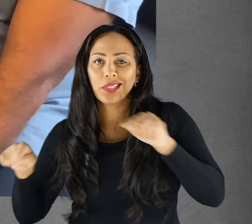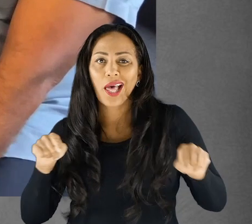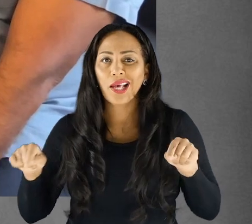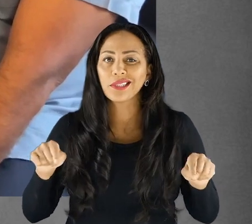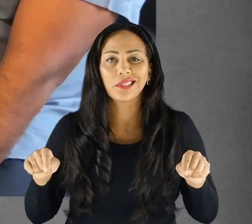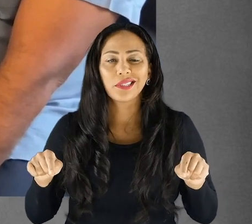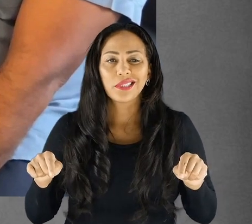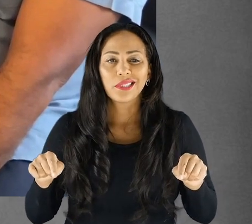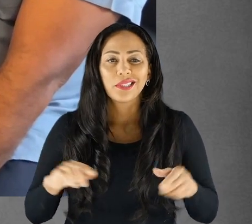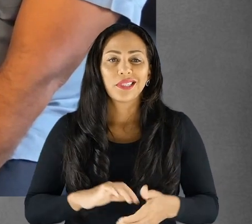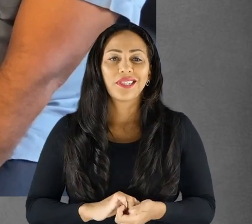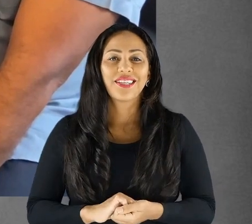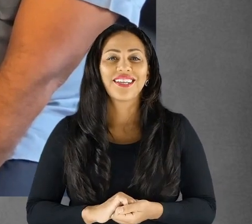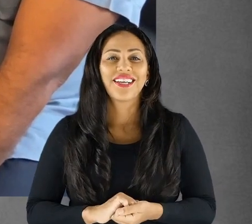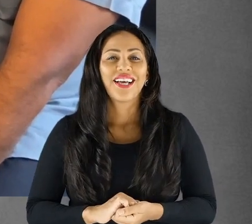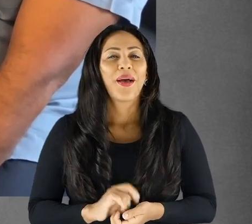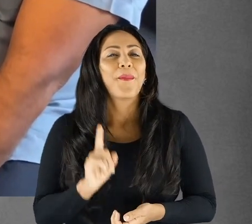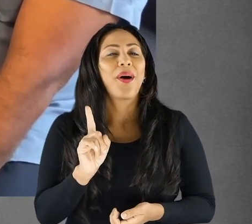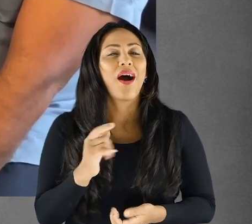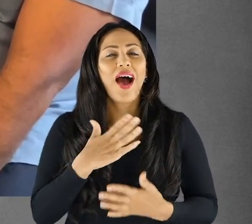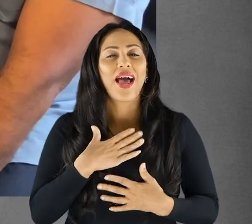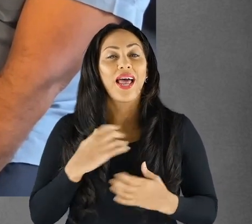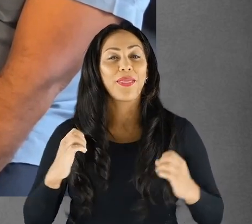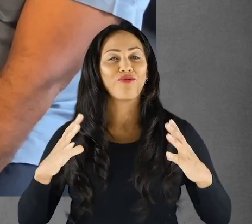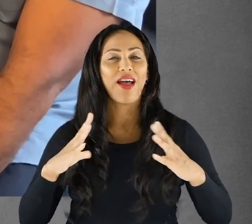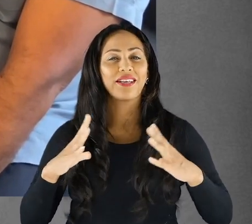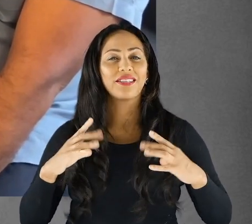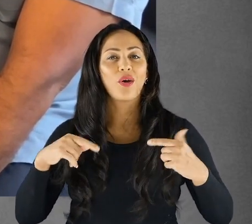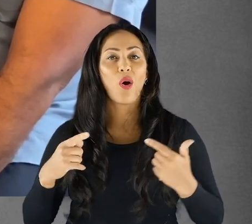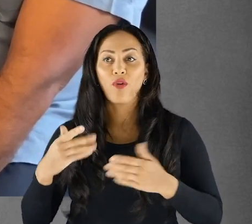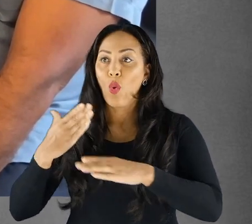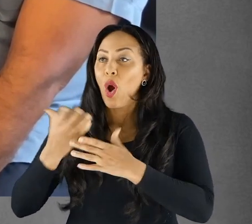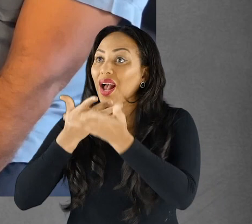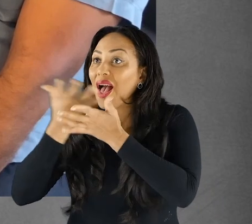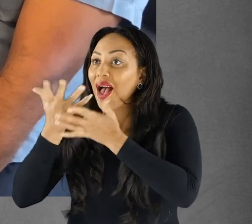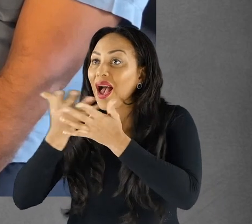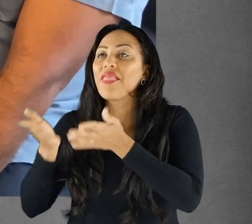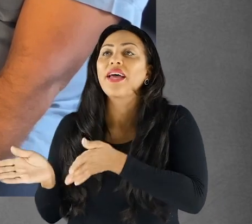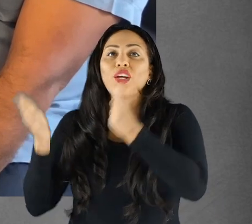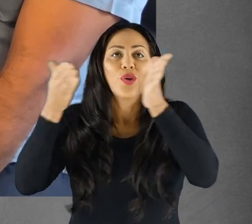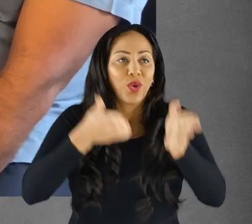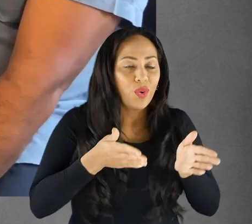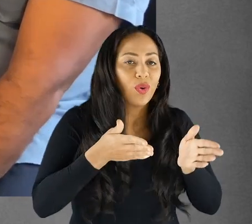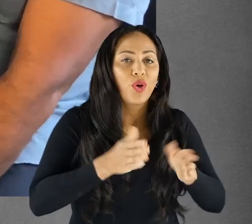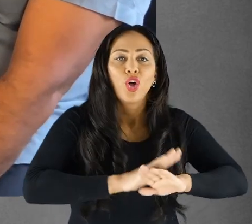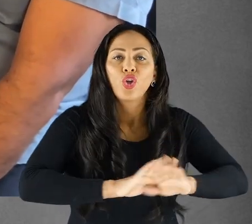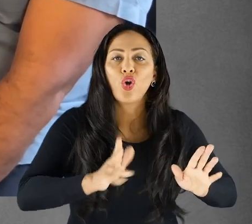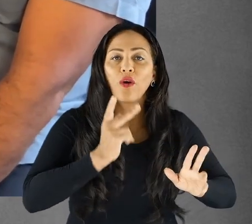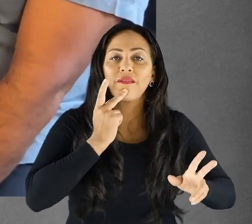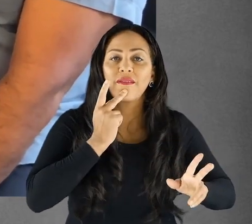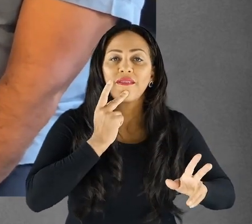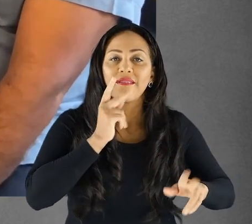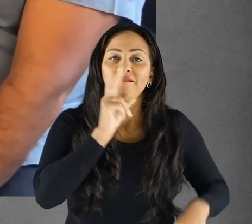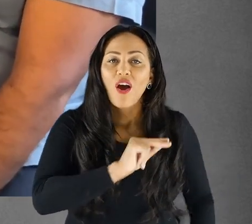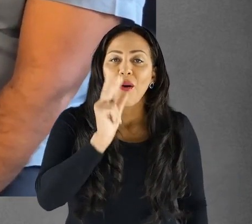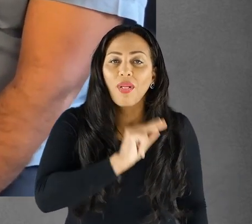inextricable. But there is that rest of going, especially into like non-verbal work for babies and children, where,